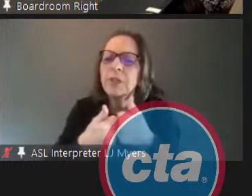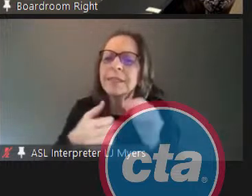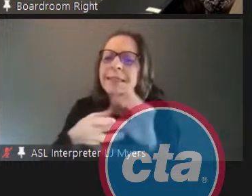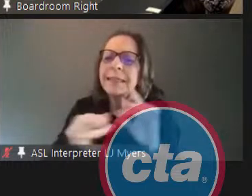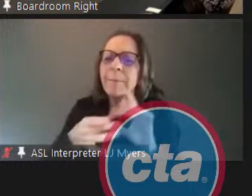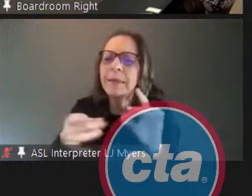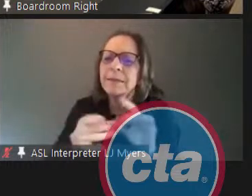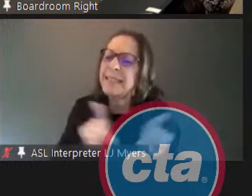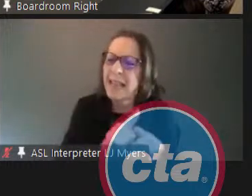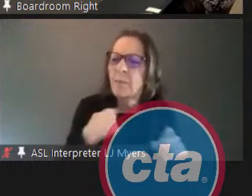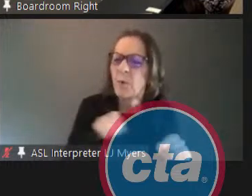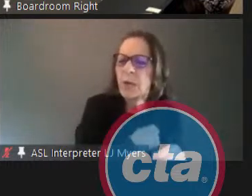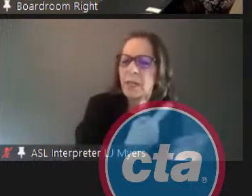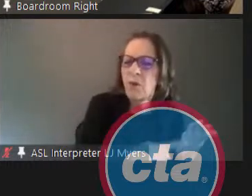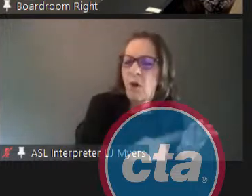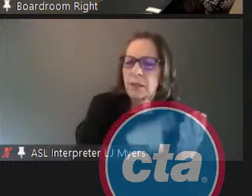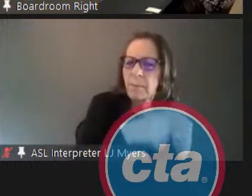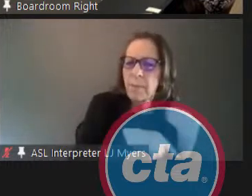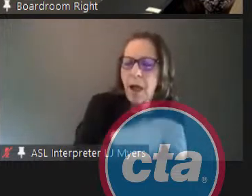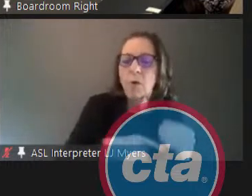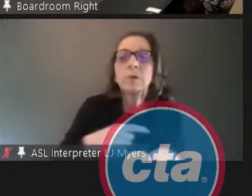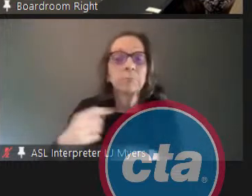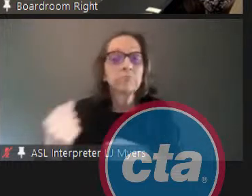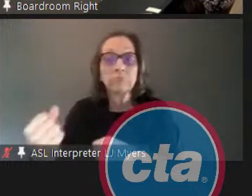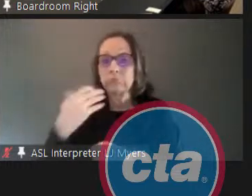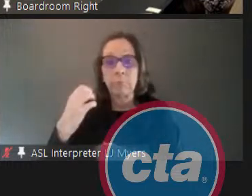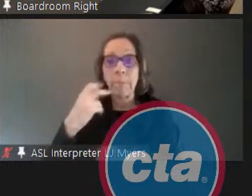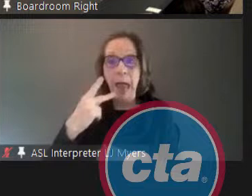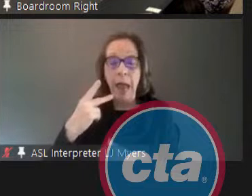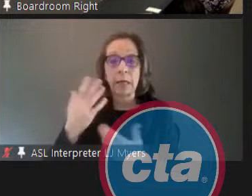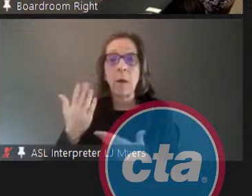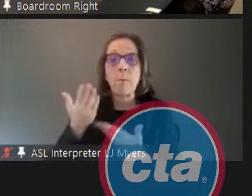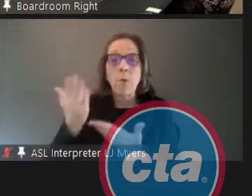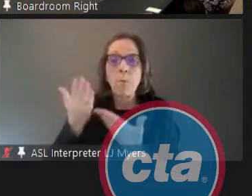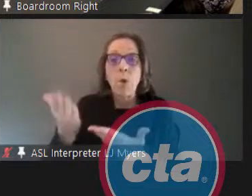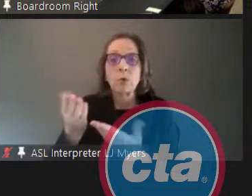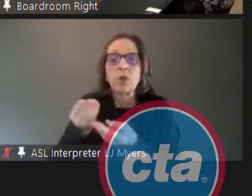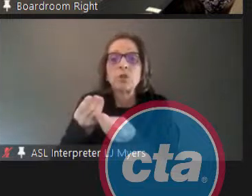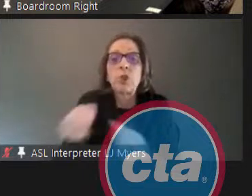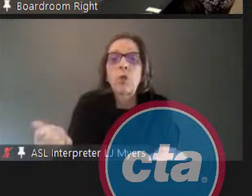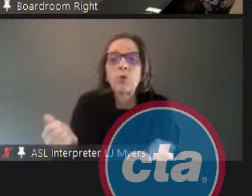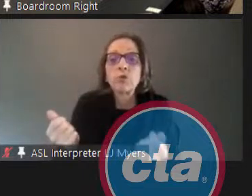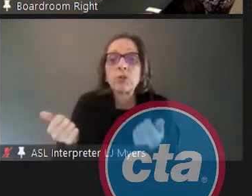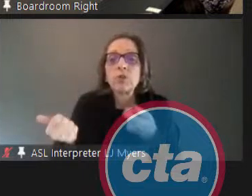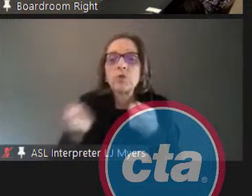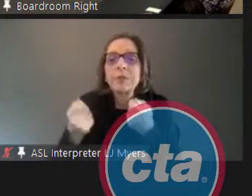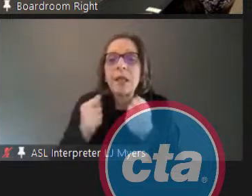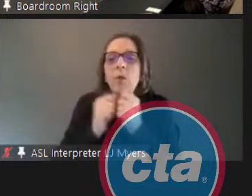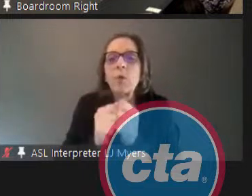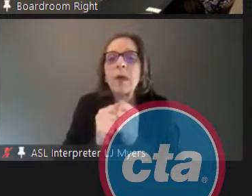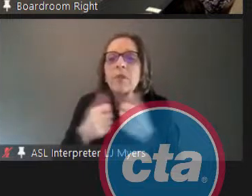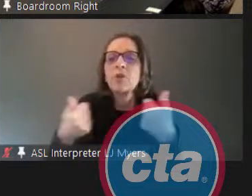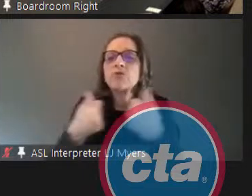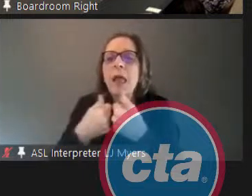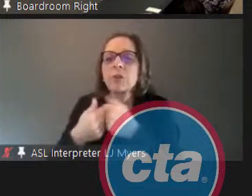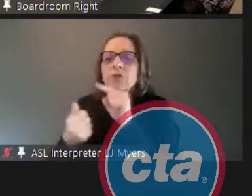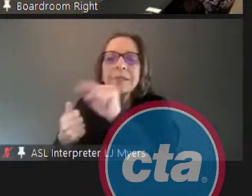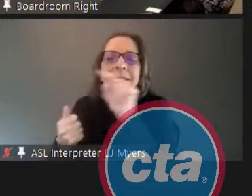that some of what's getting submitted back is proposals and solutions to deal with challenges that MTA has